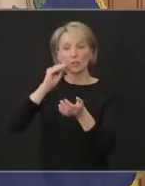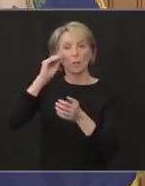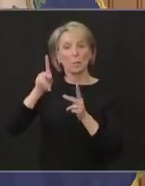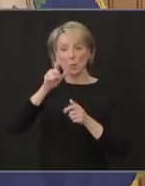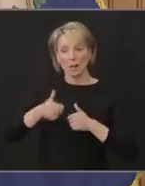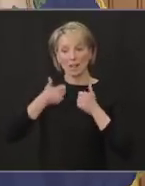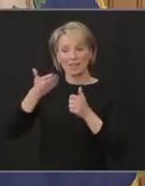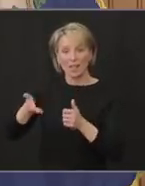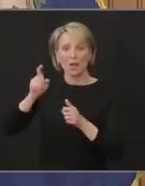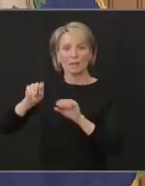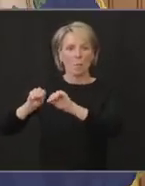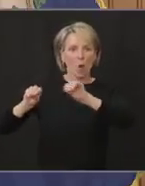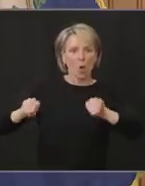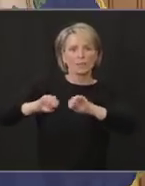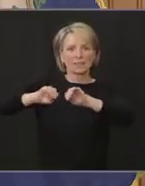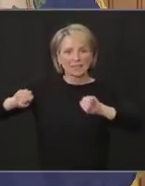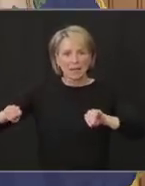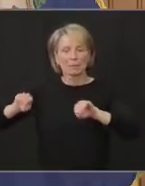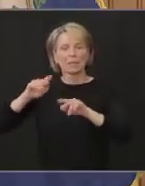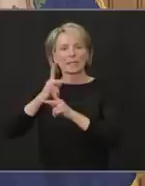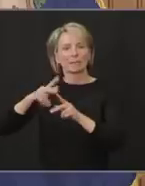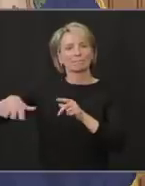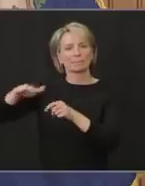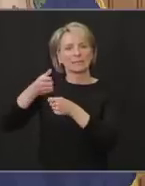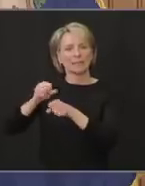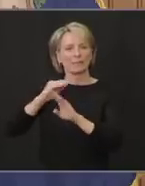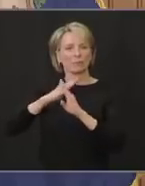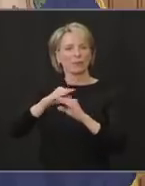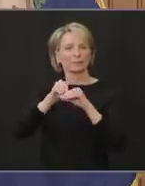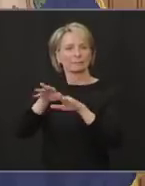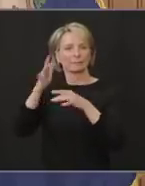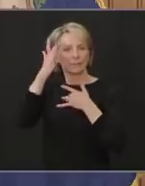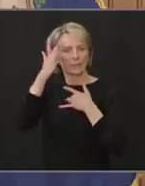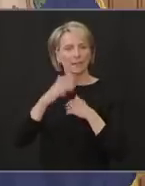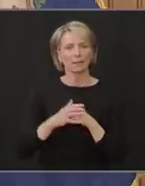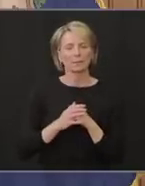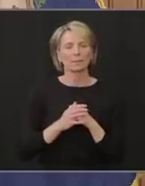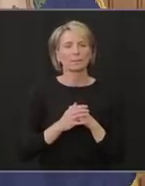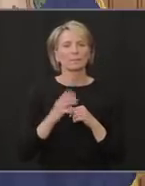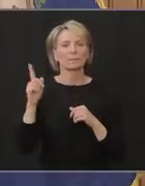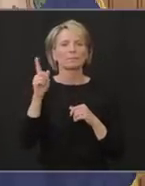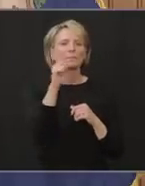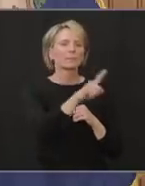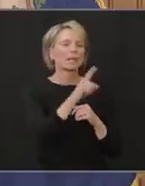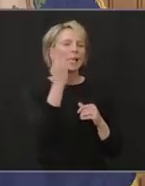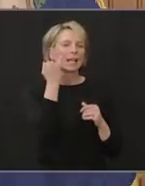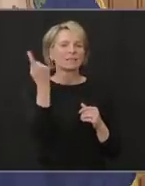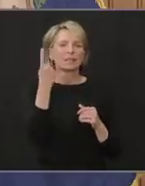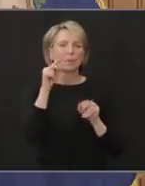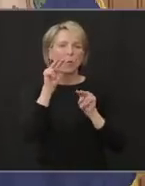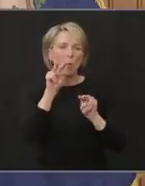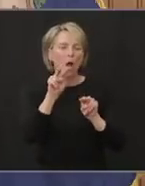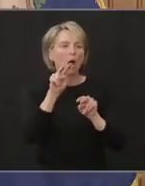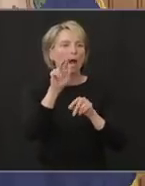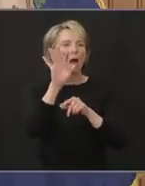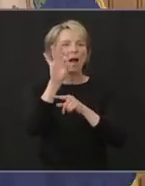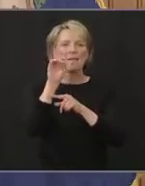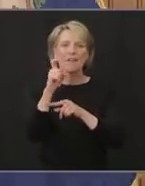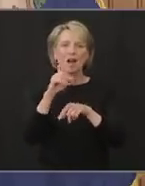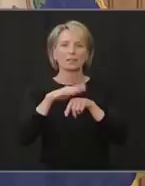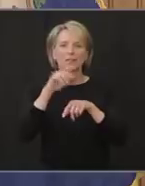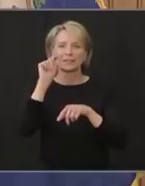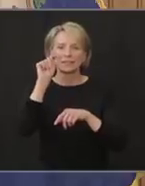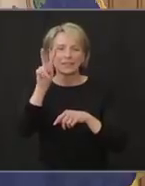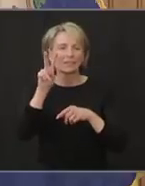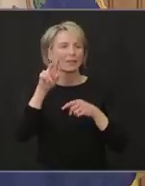the rest of the nursing home is safe. What do you say to people who are watching Fox News or OAN